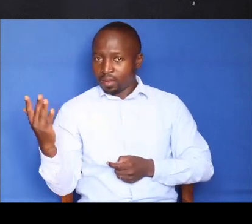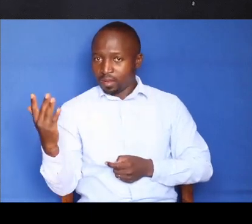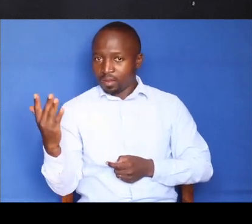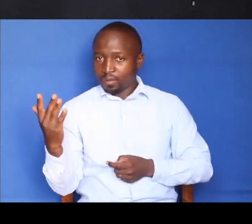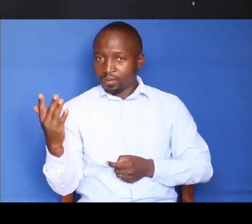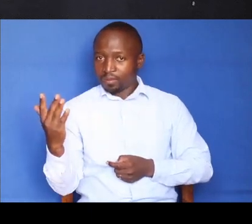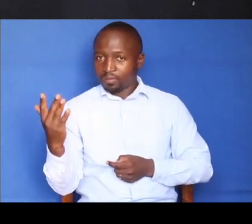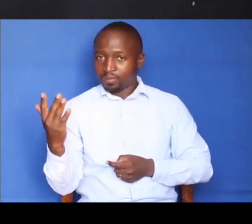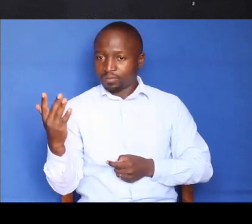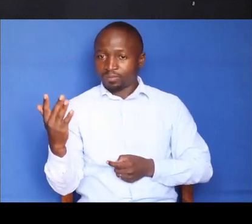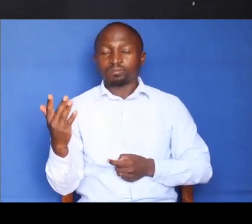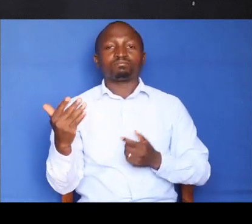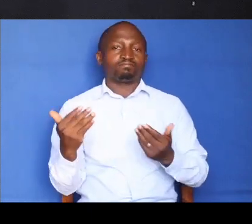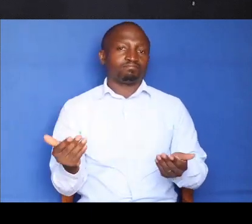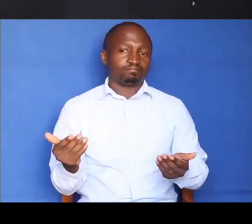river